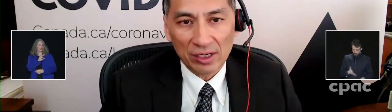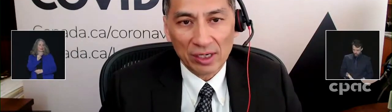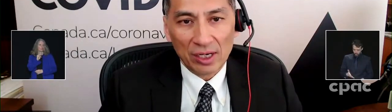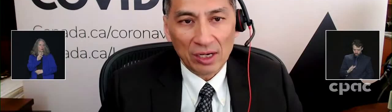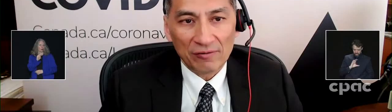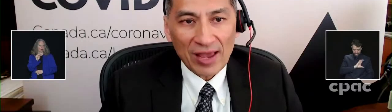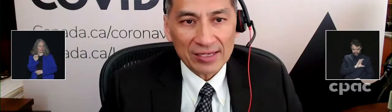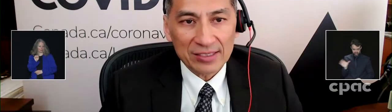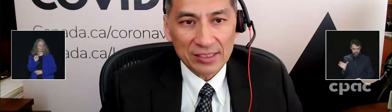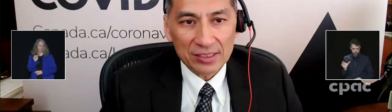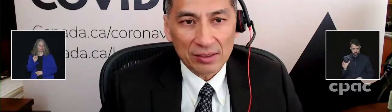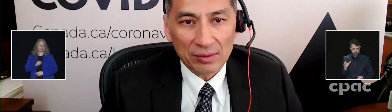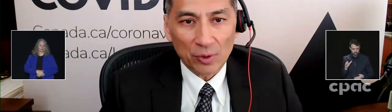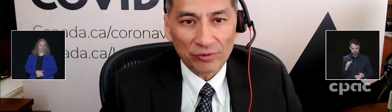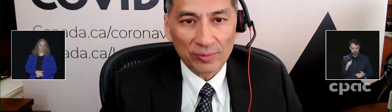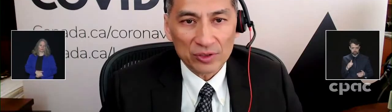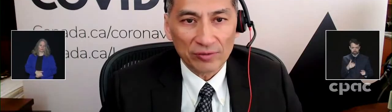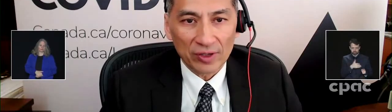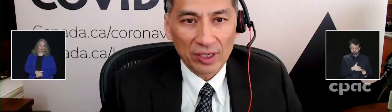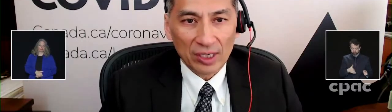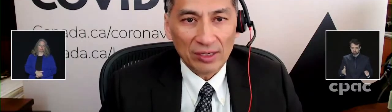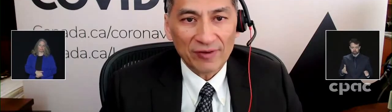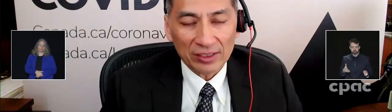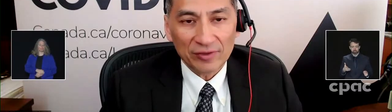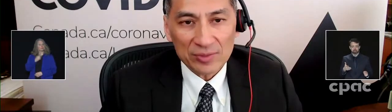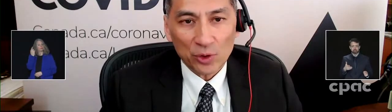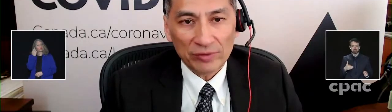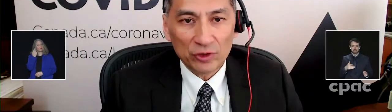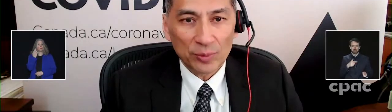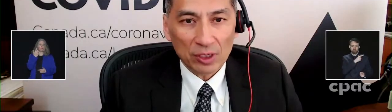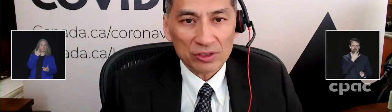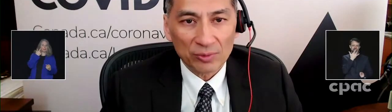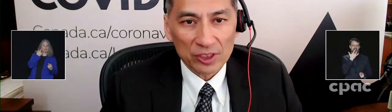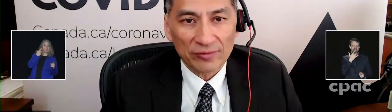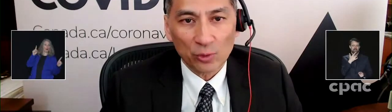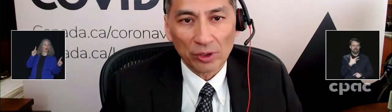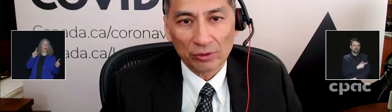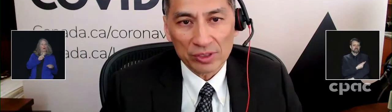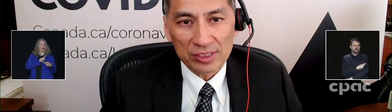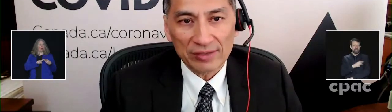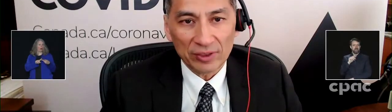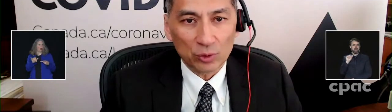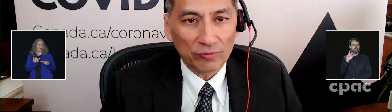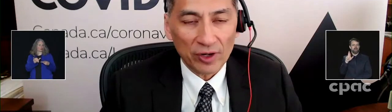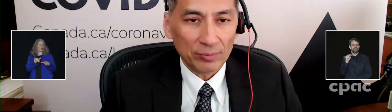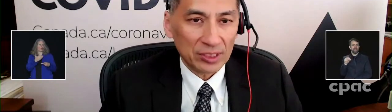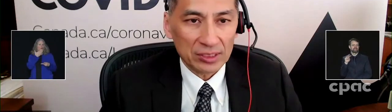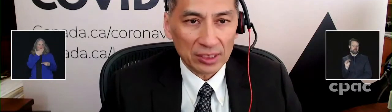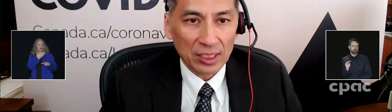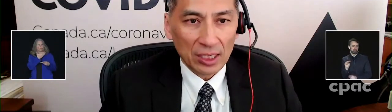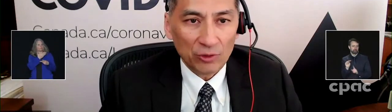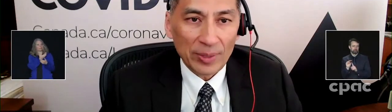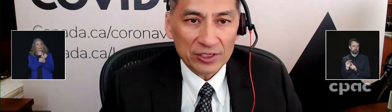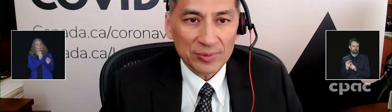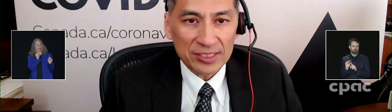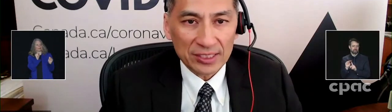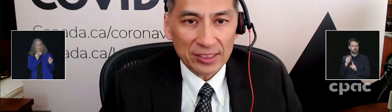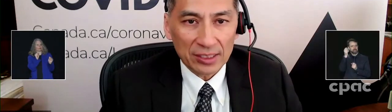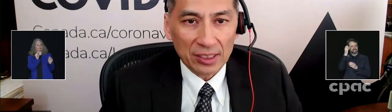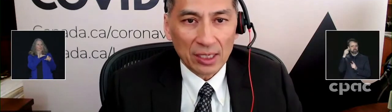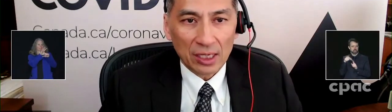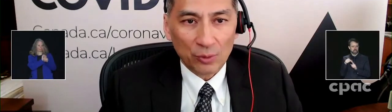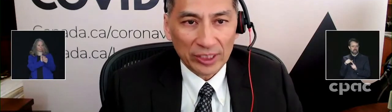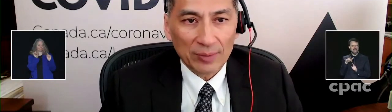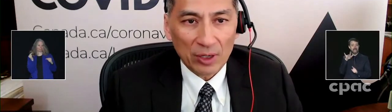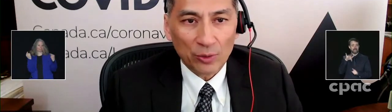the mRNA vaccines, both from sort of an effectiveness point of view, but also because of their well-known safety profile. But it remains to be